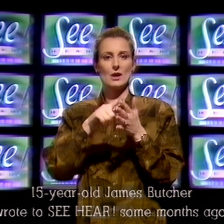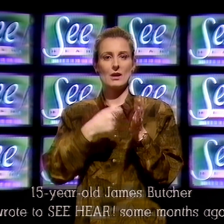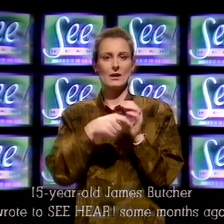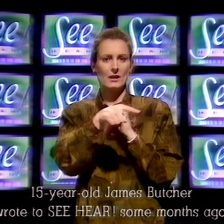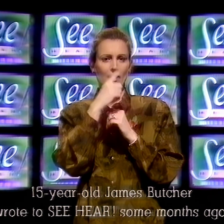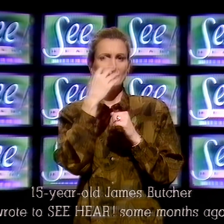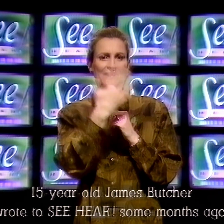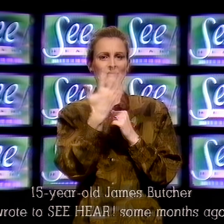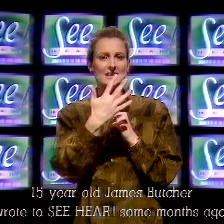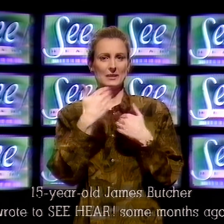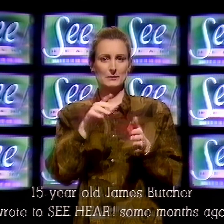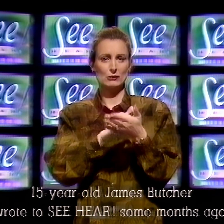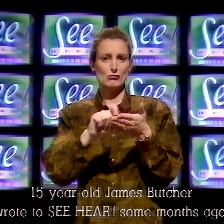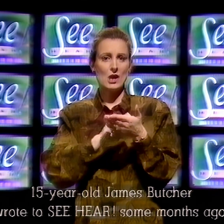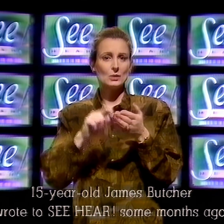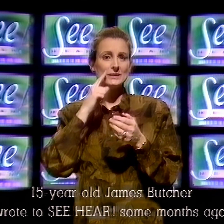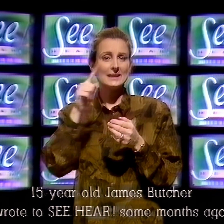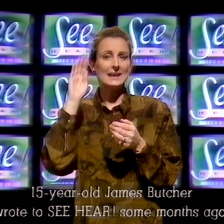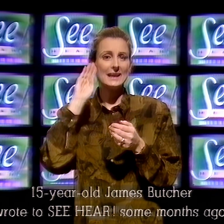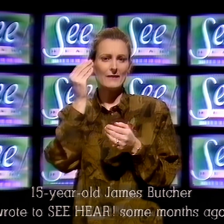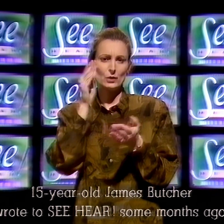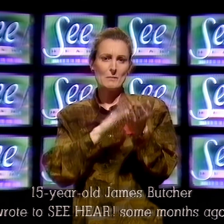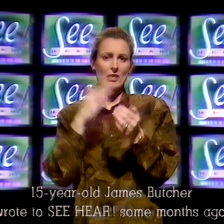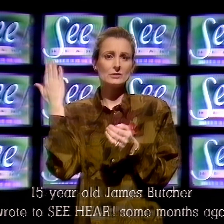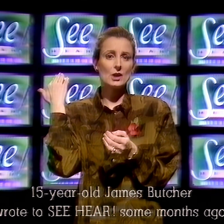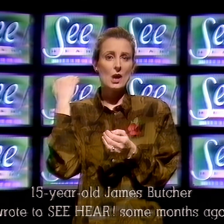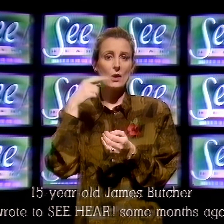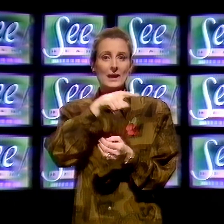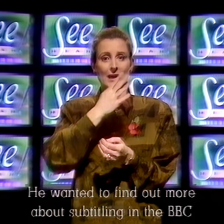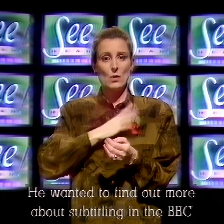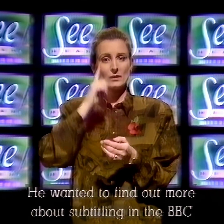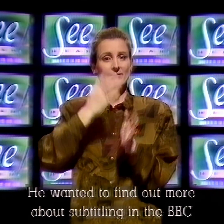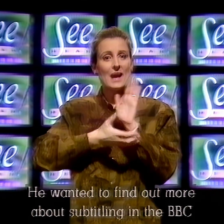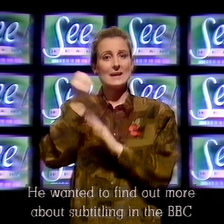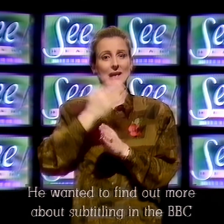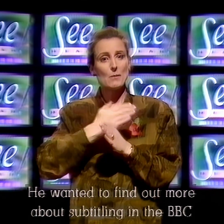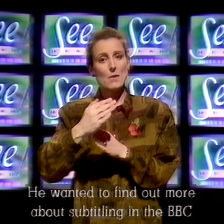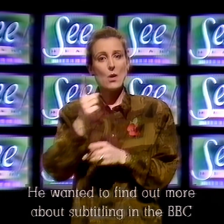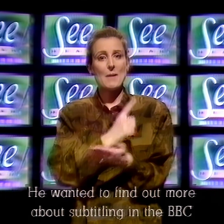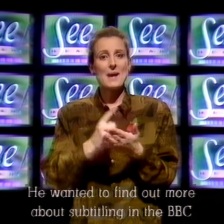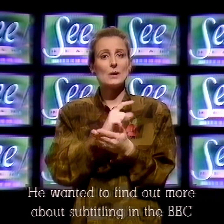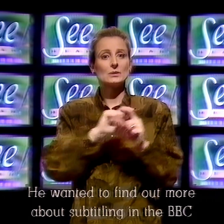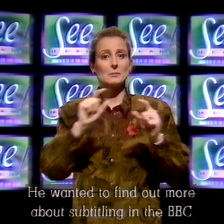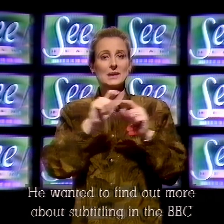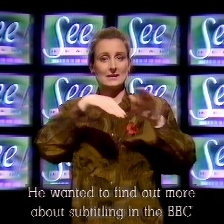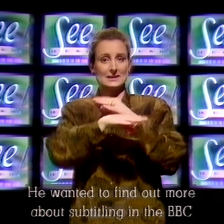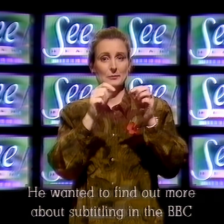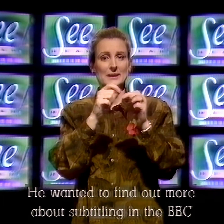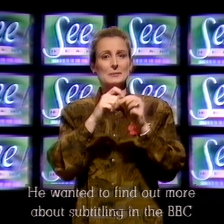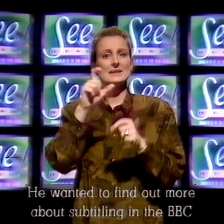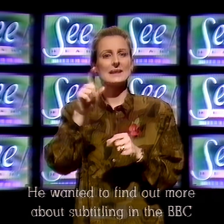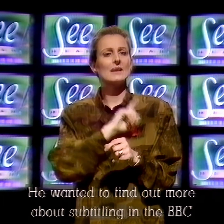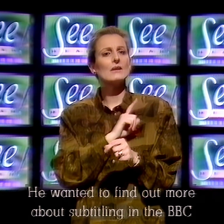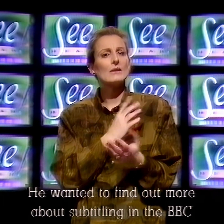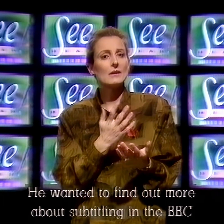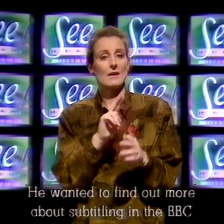Fifteen-year-old James Butcher wrote to See Here some months ago. He wanted to find out more about subtitling in the